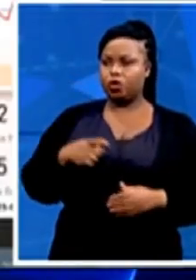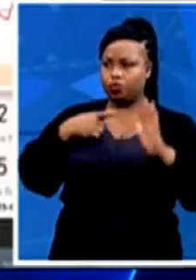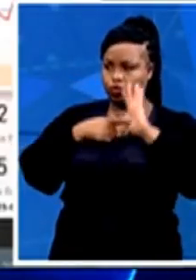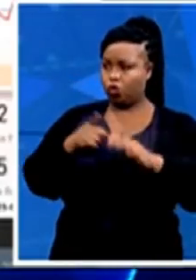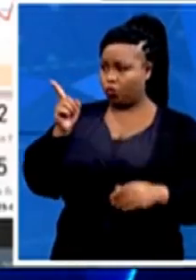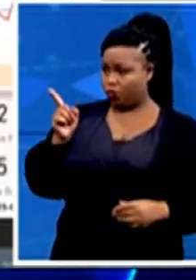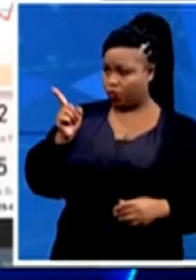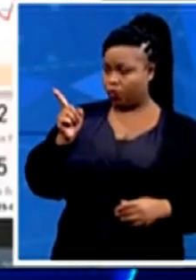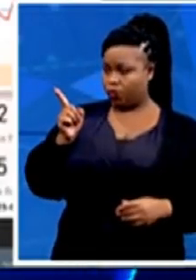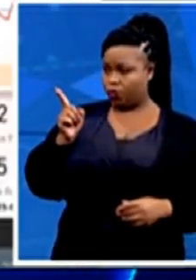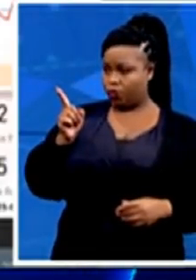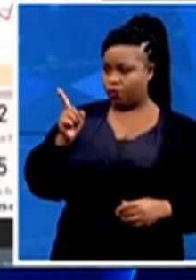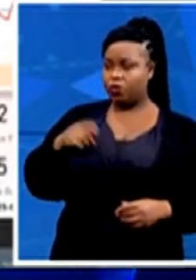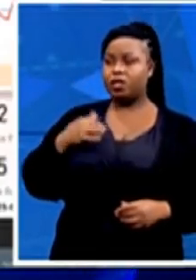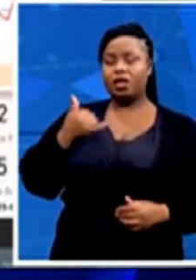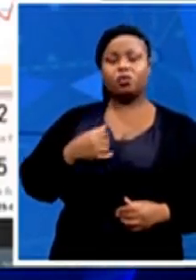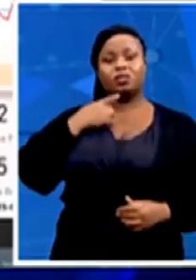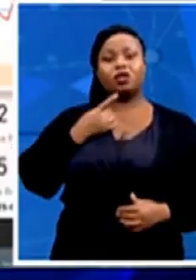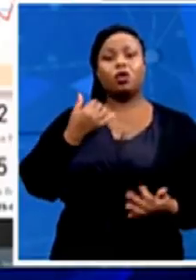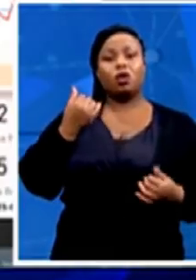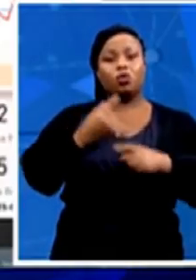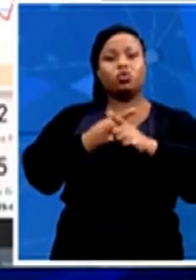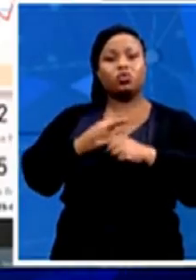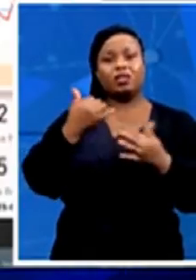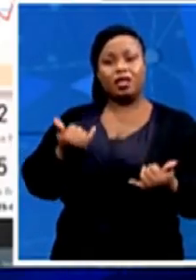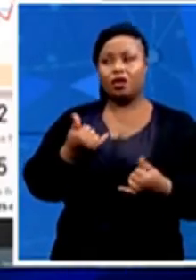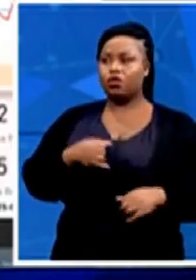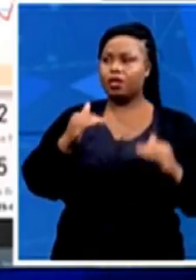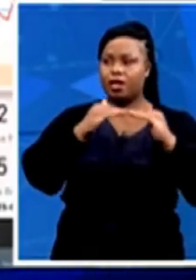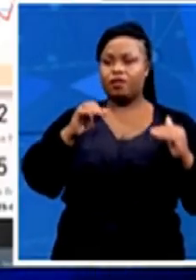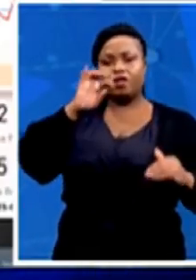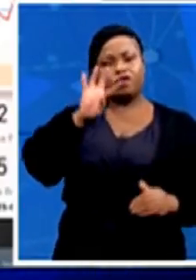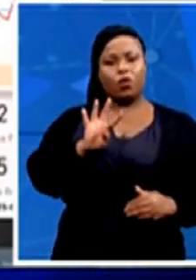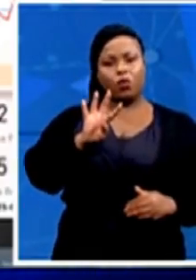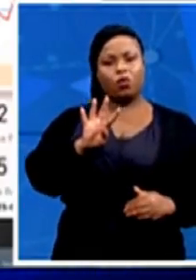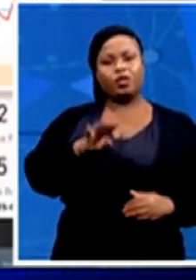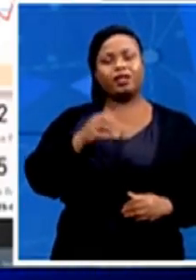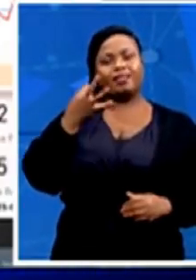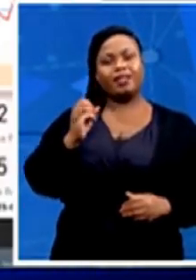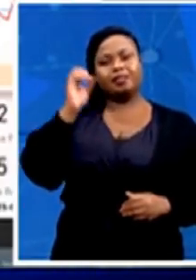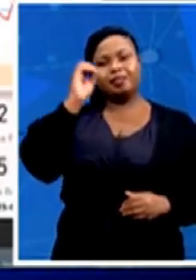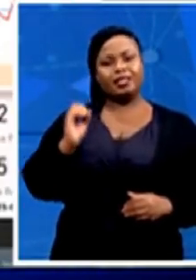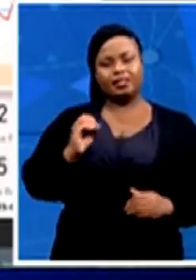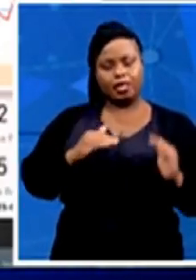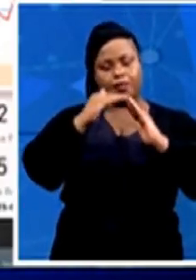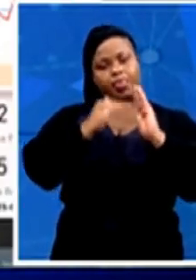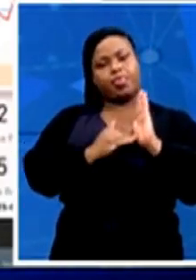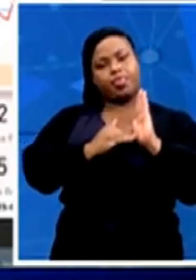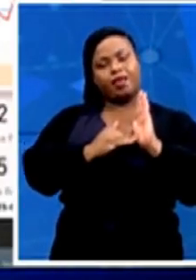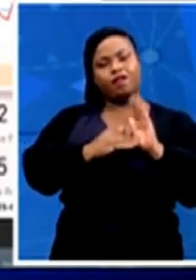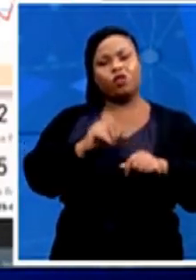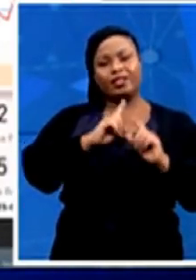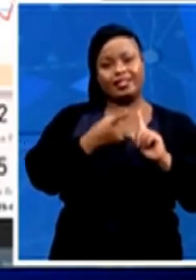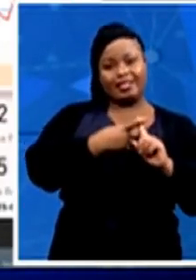overall in that alert level 4, we actually had a 30% reduction in trauma, and we had a 37% reduction in